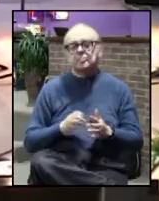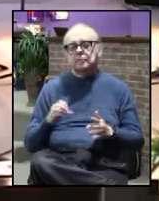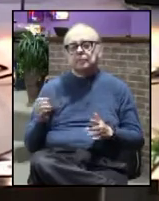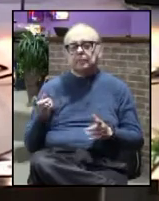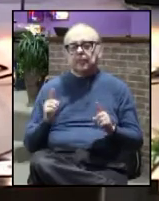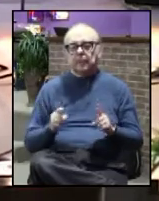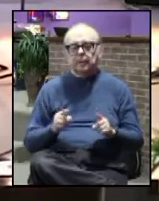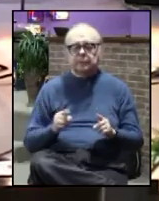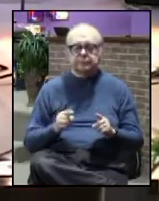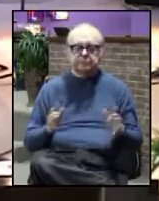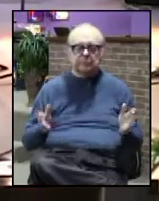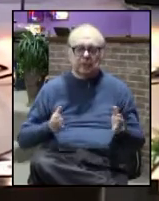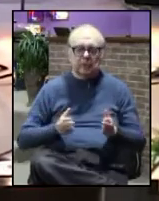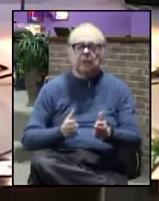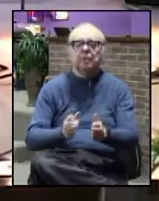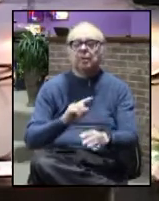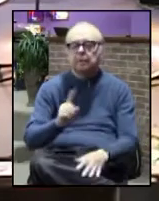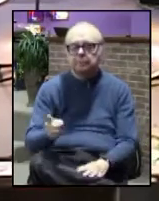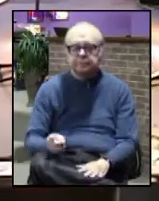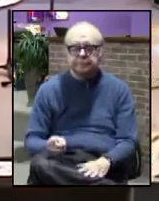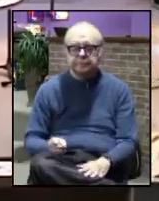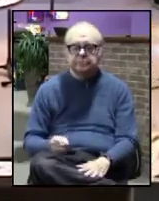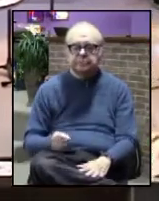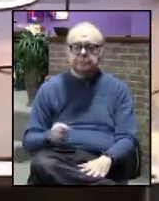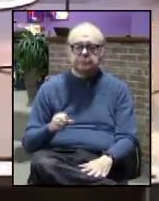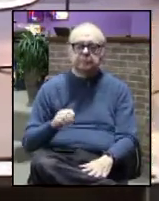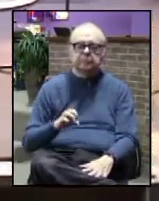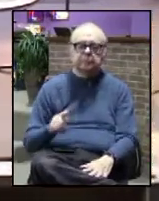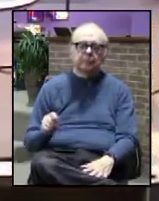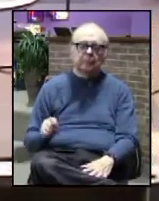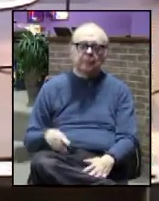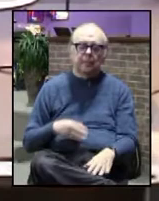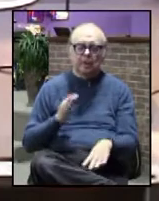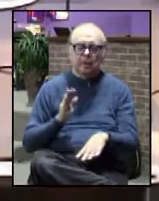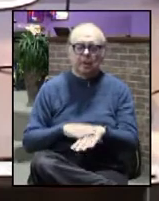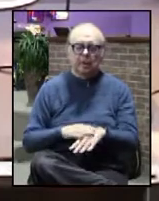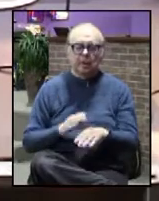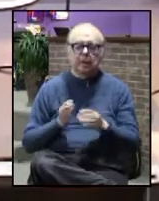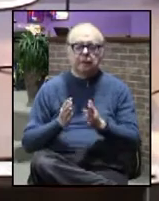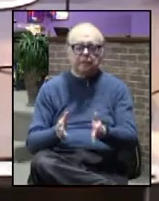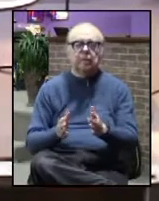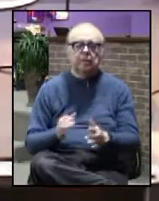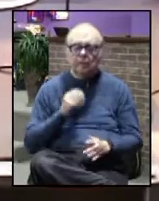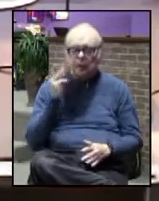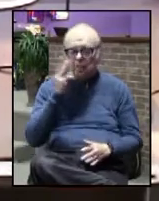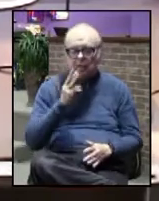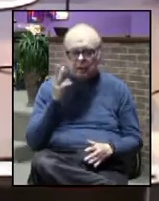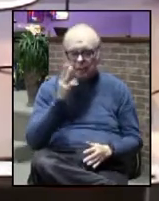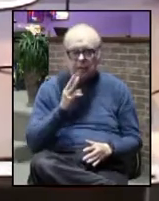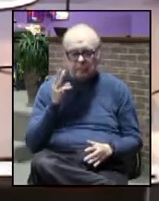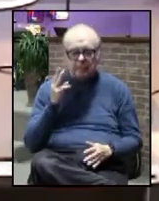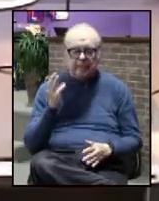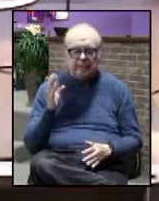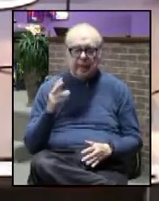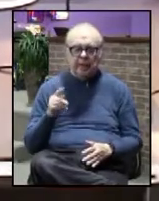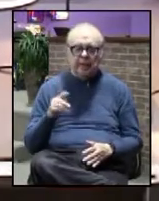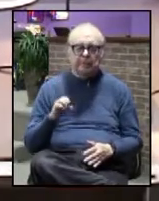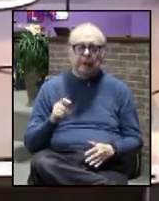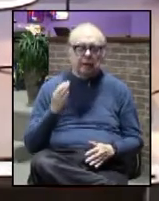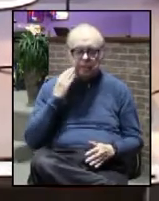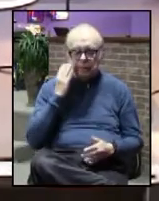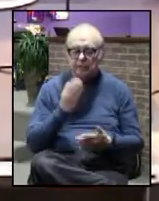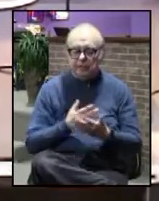when those big cruise ships come through there and that pilot gets on board that ship, you don't have to worry because he knows right exactly where everything's